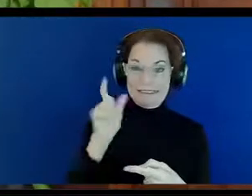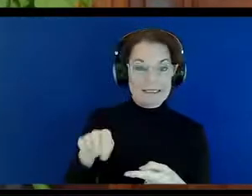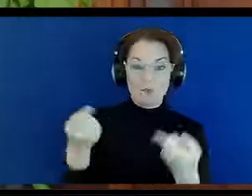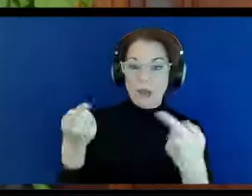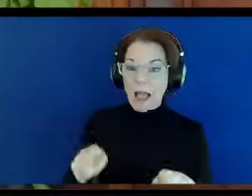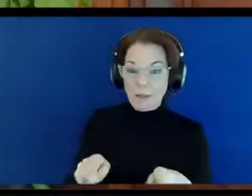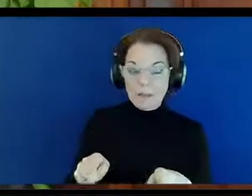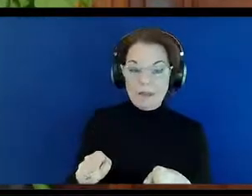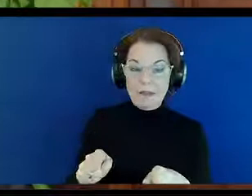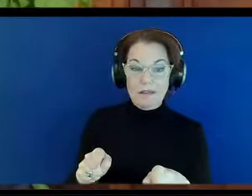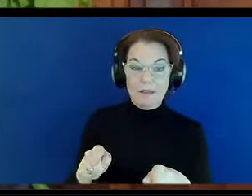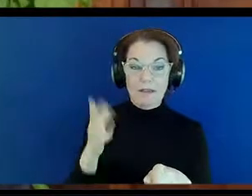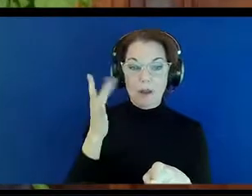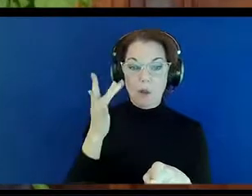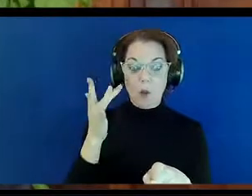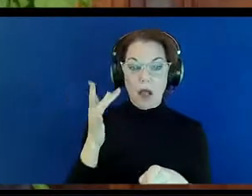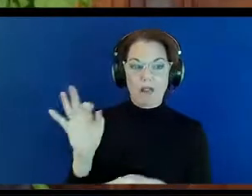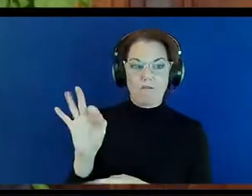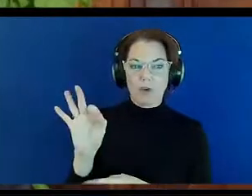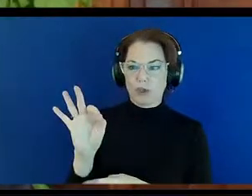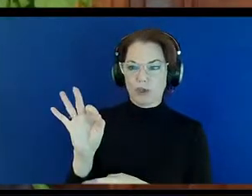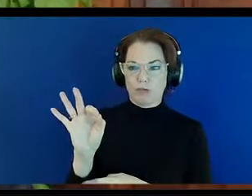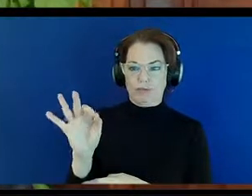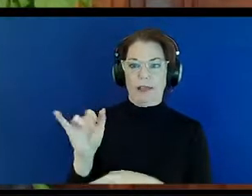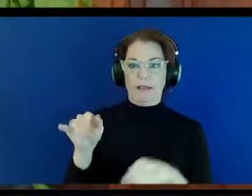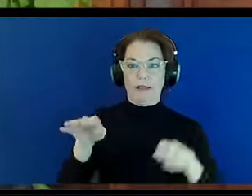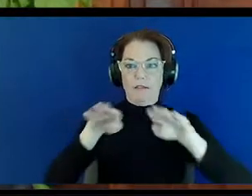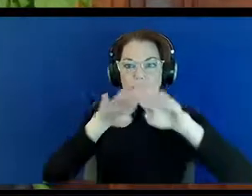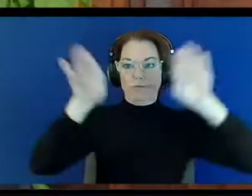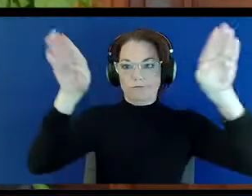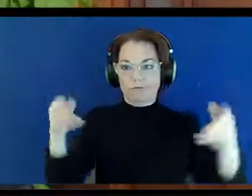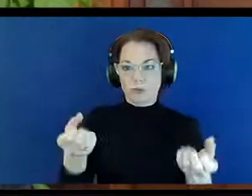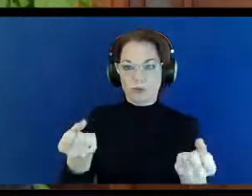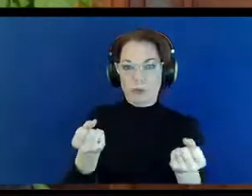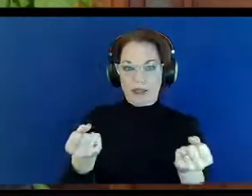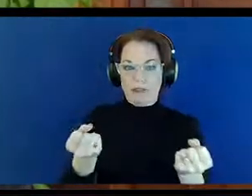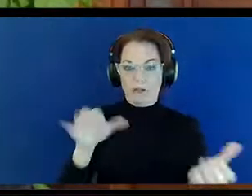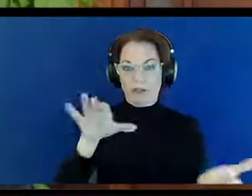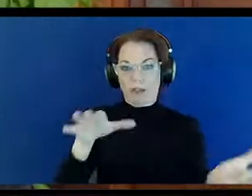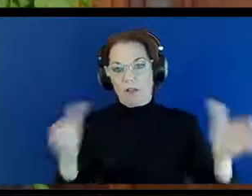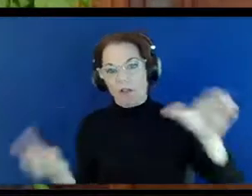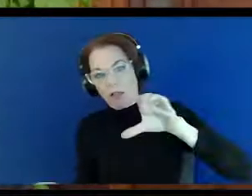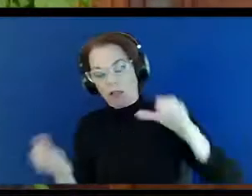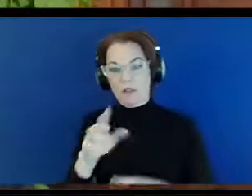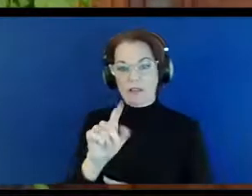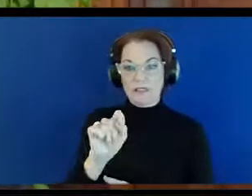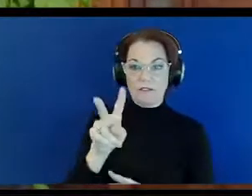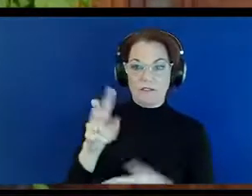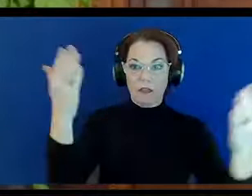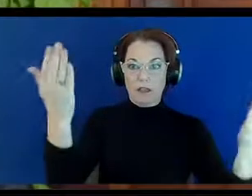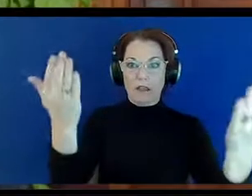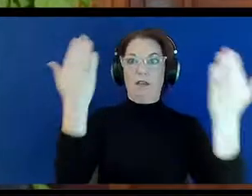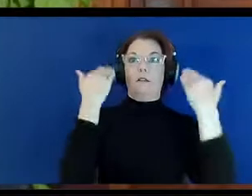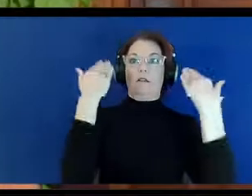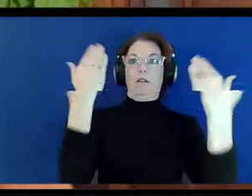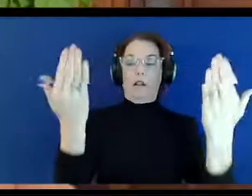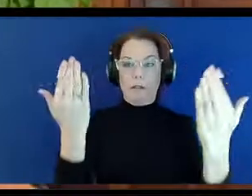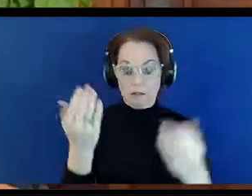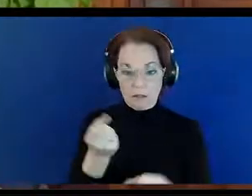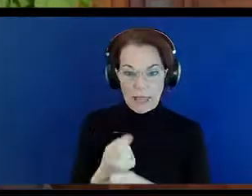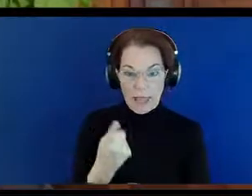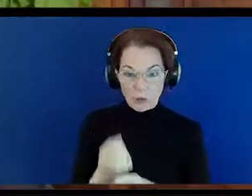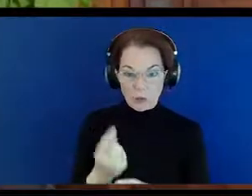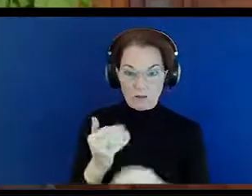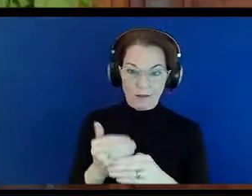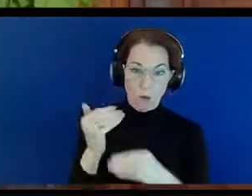by falling furniture, like dressers or television sets. Annually, over 3,000 of